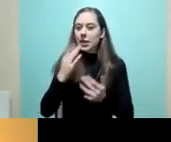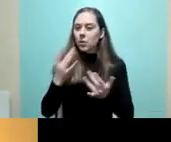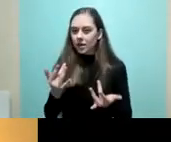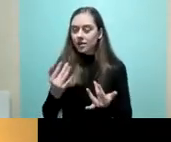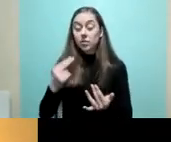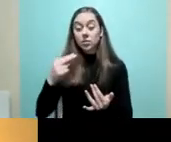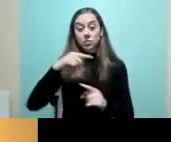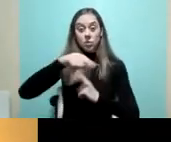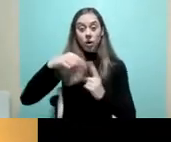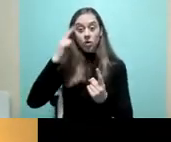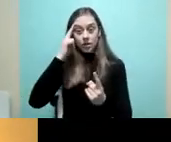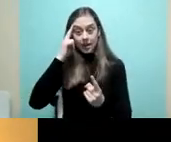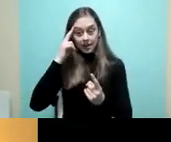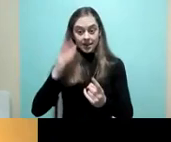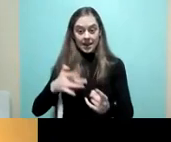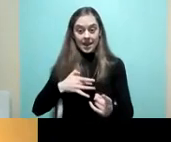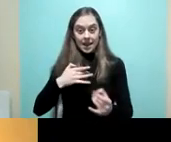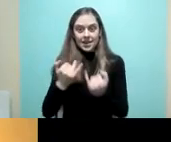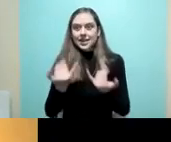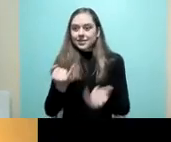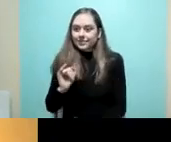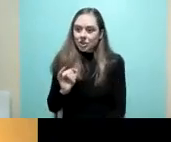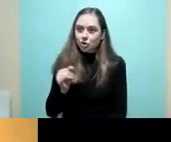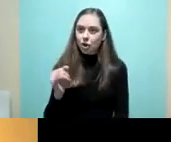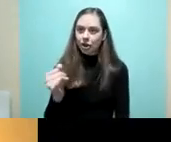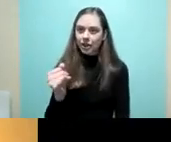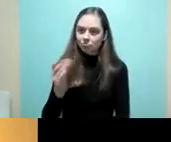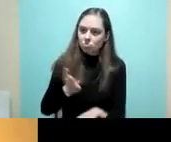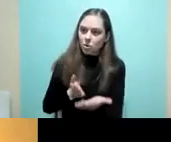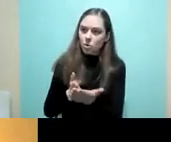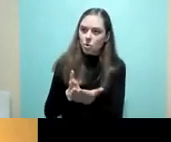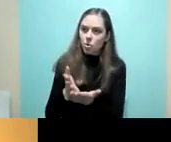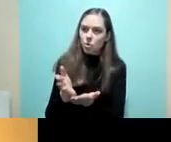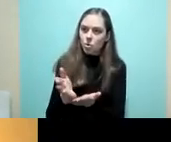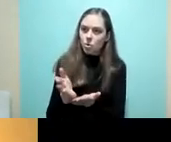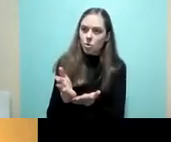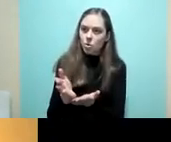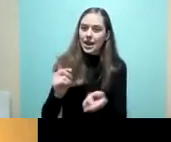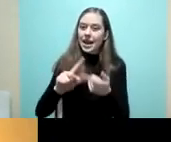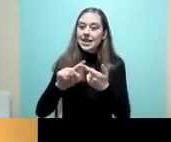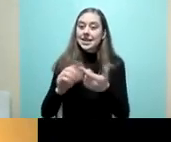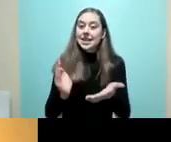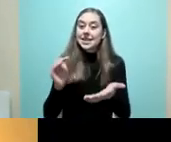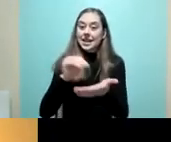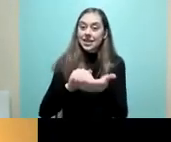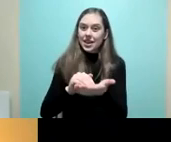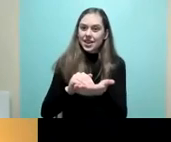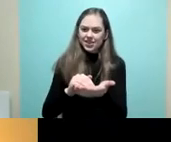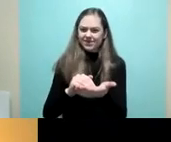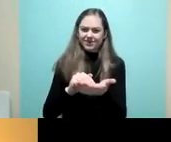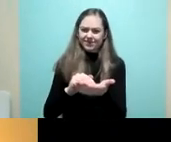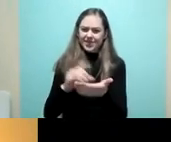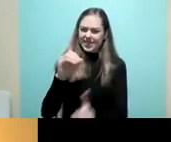is a journey, okay? And the destination is the journey. There is no